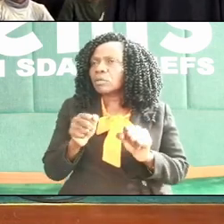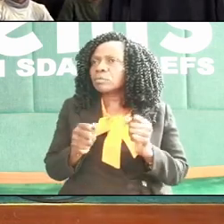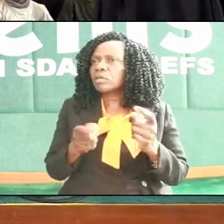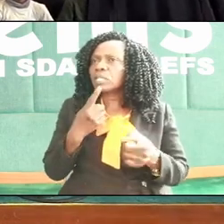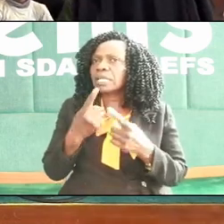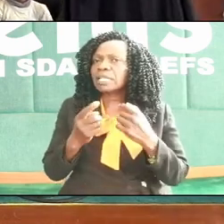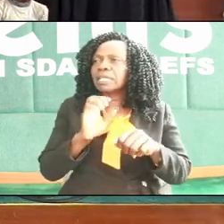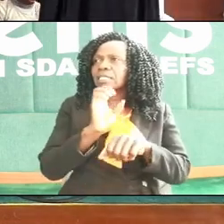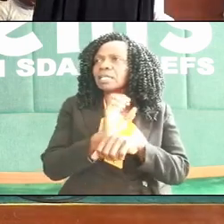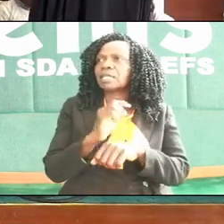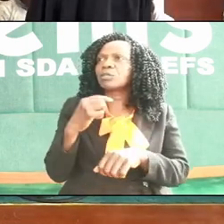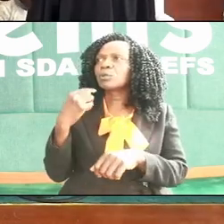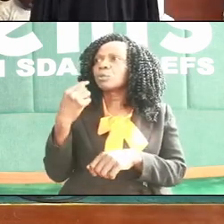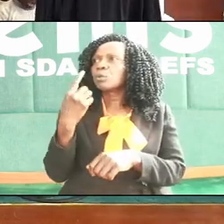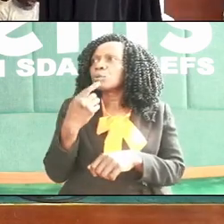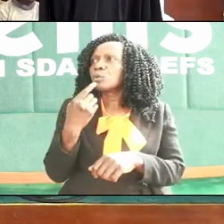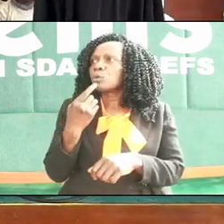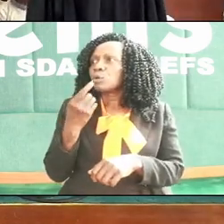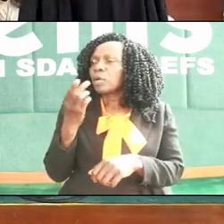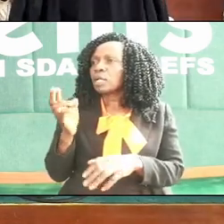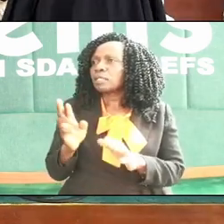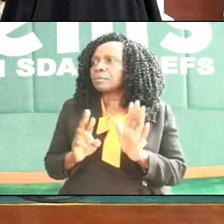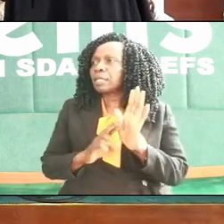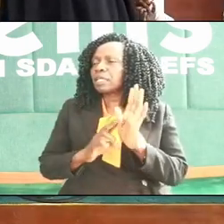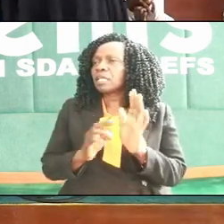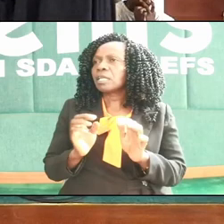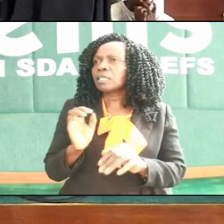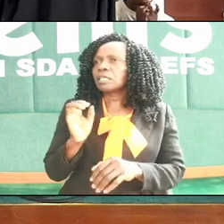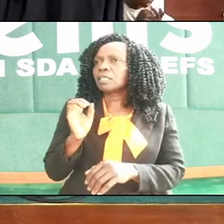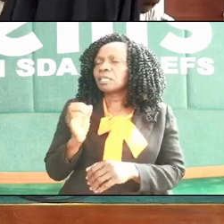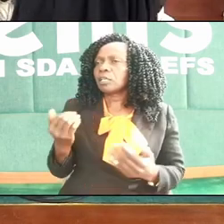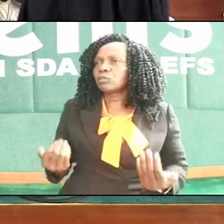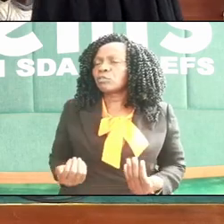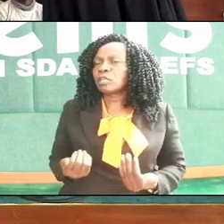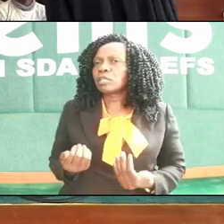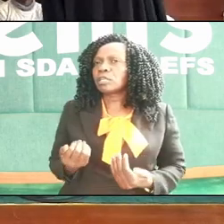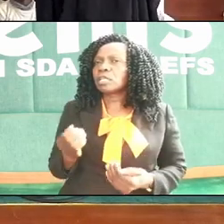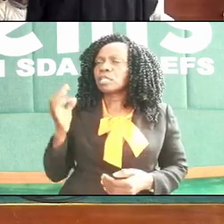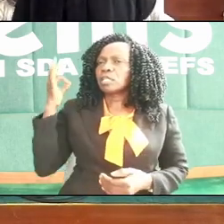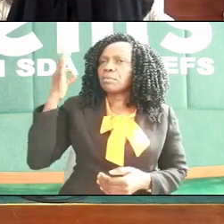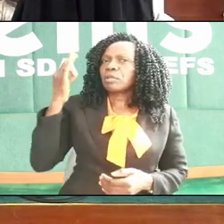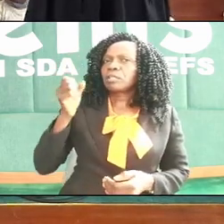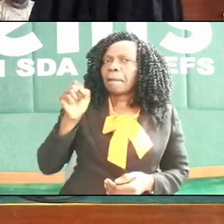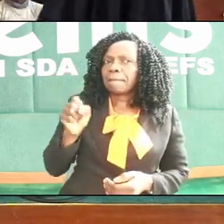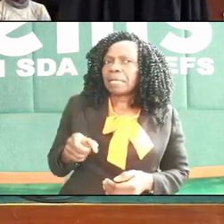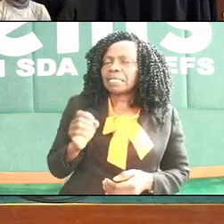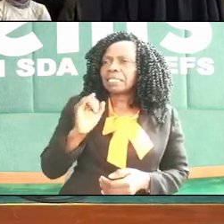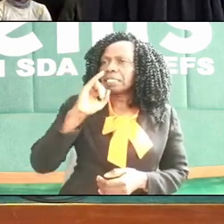the church who has been presenting the children's sermon for the month of January?